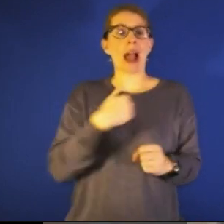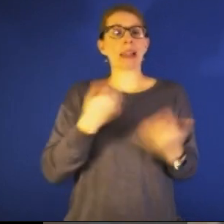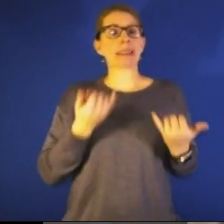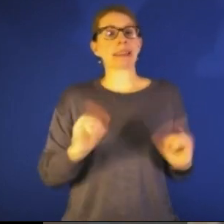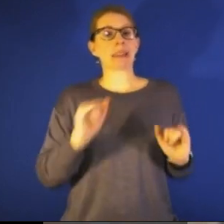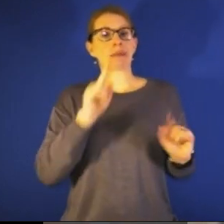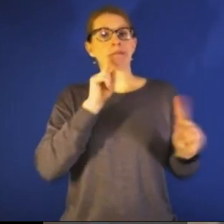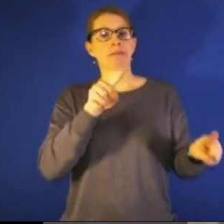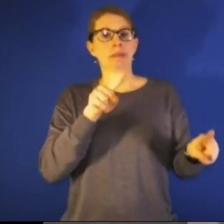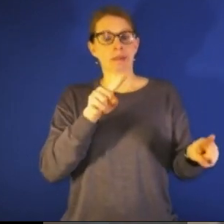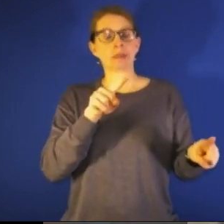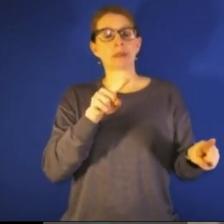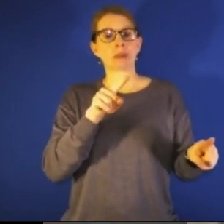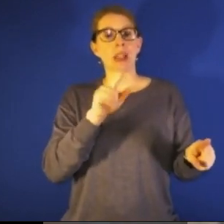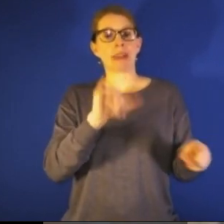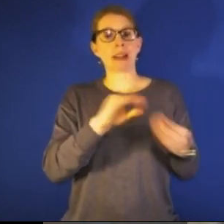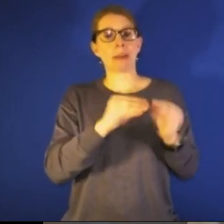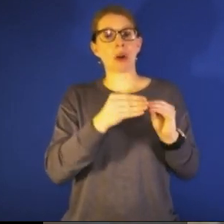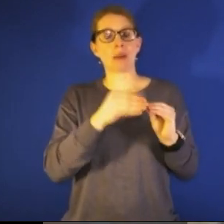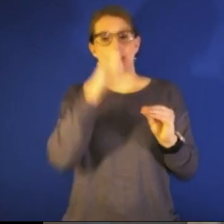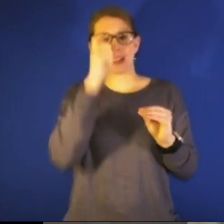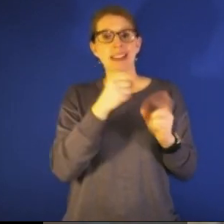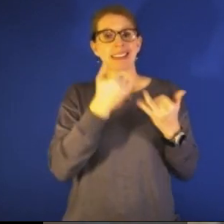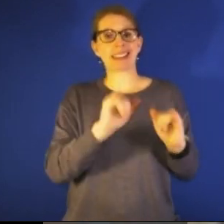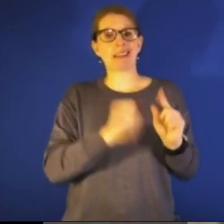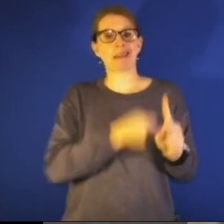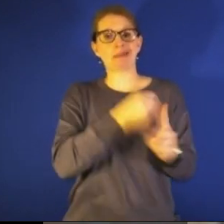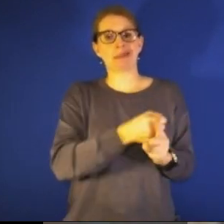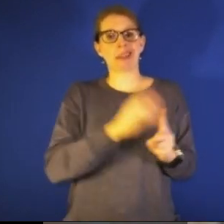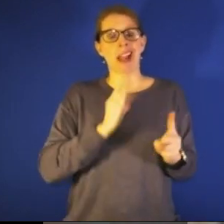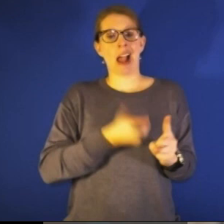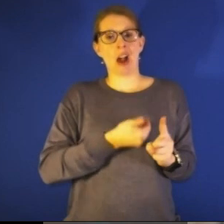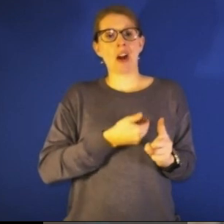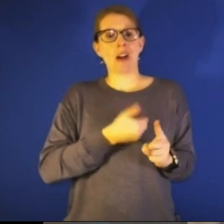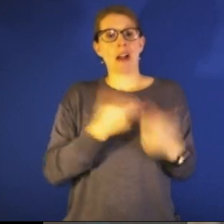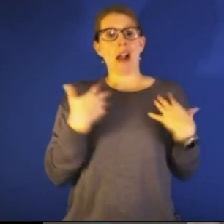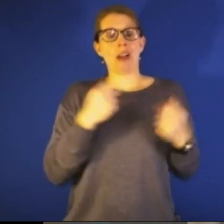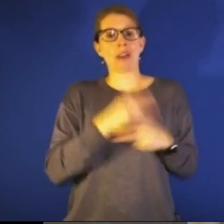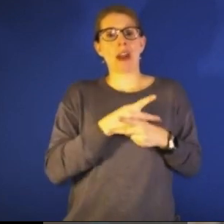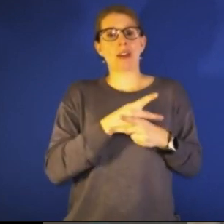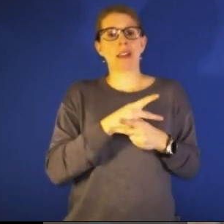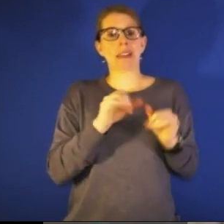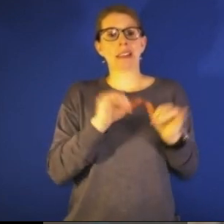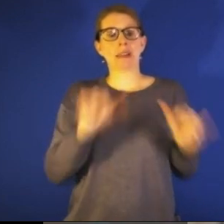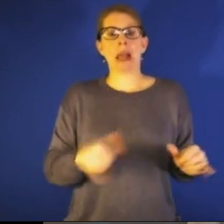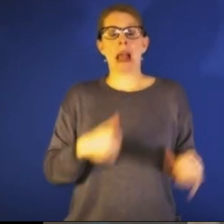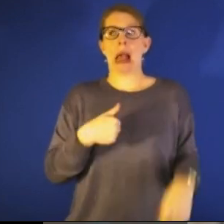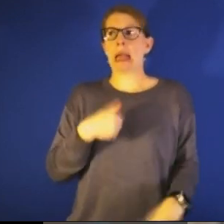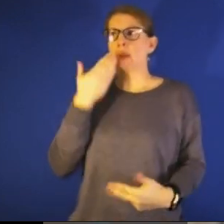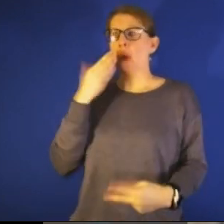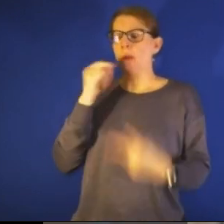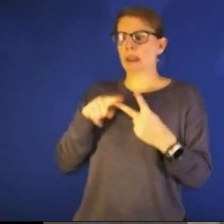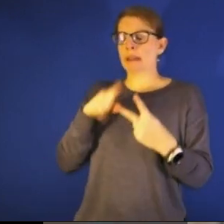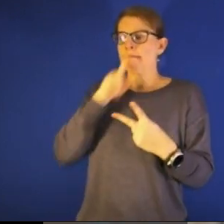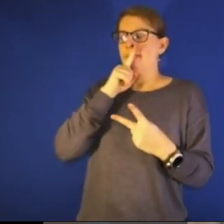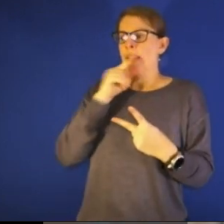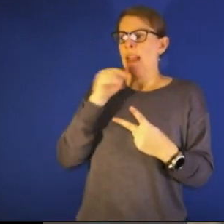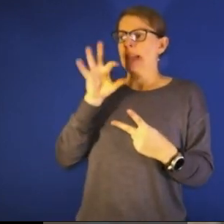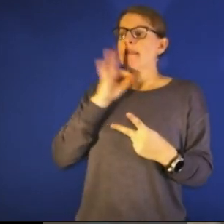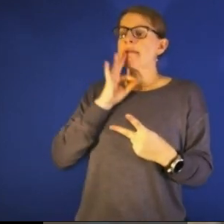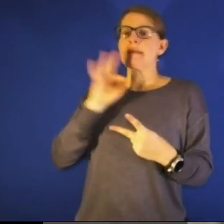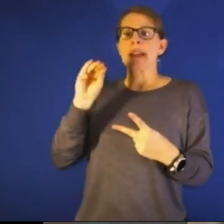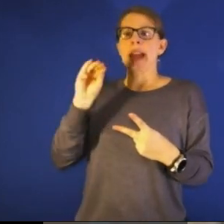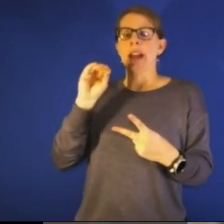healthcare system. The other reason is I don't know that we can say, if I have a 90-year-old female admitted for altered